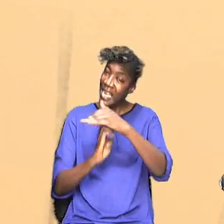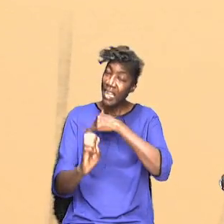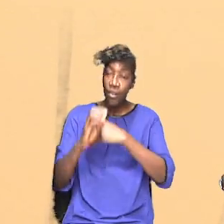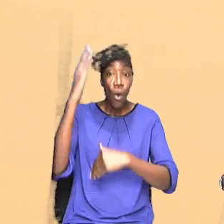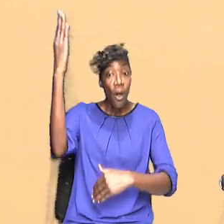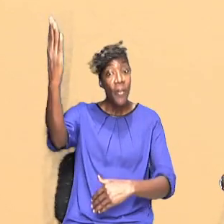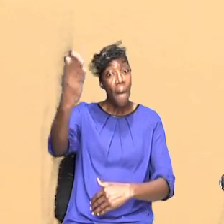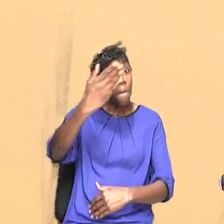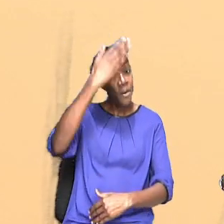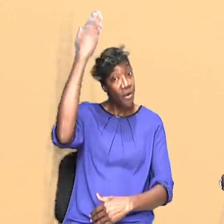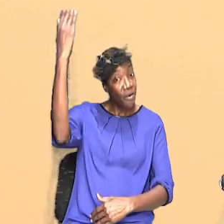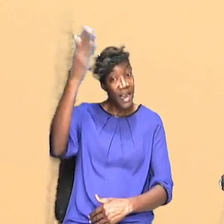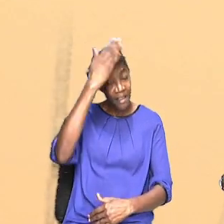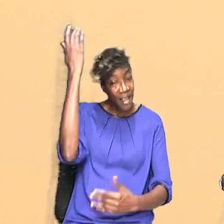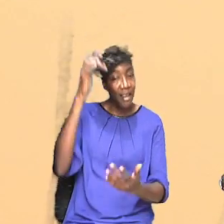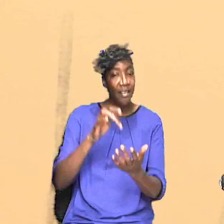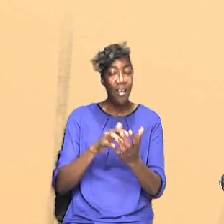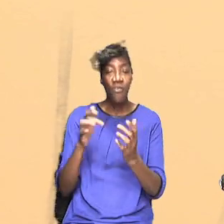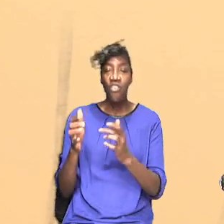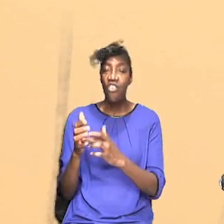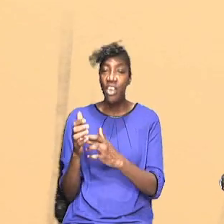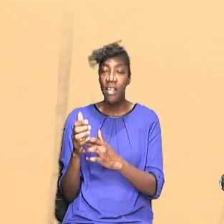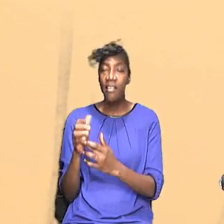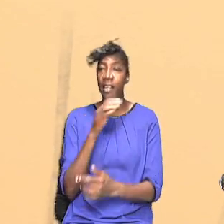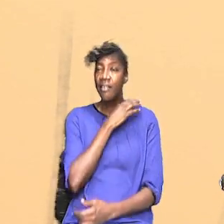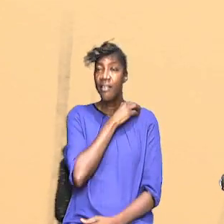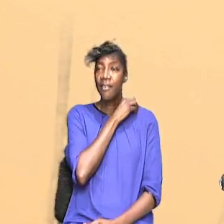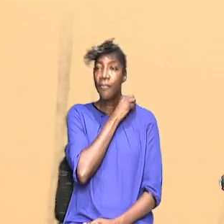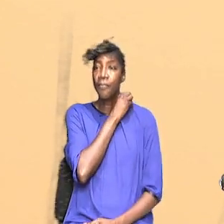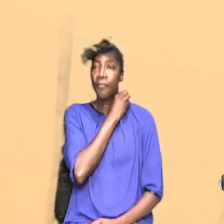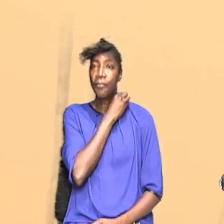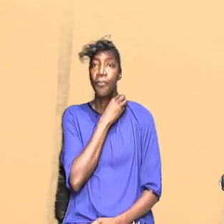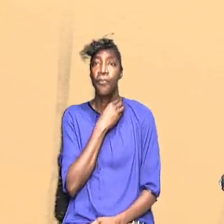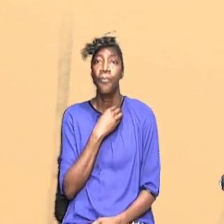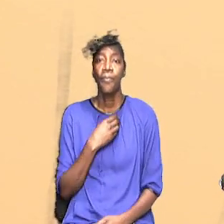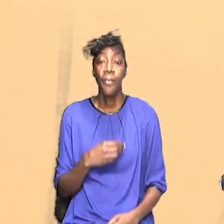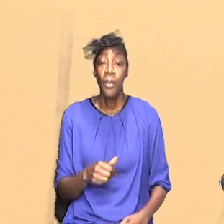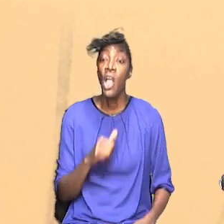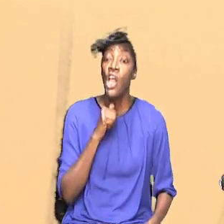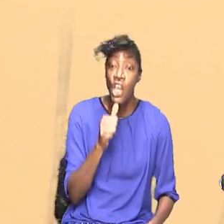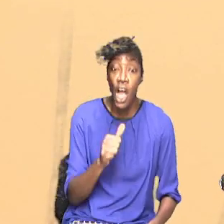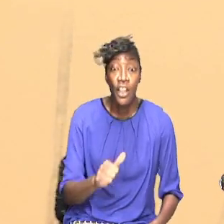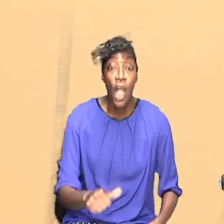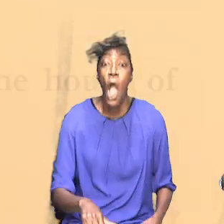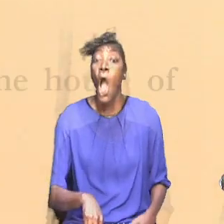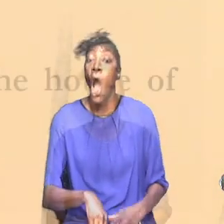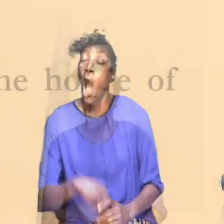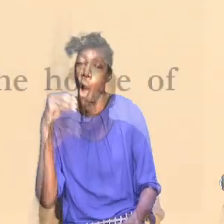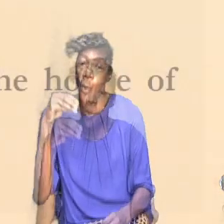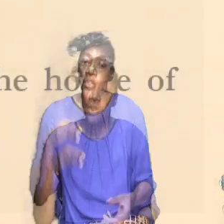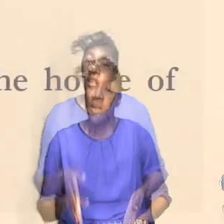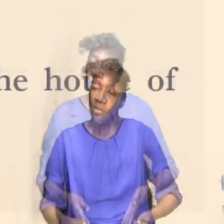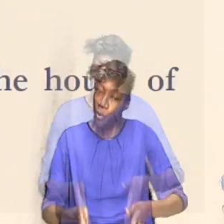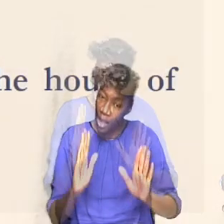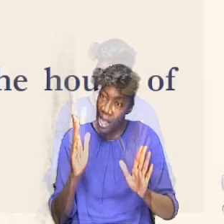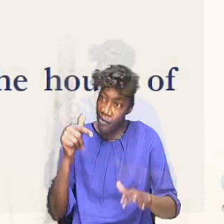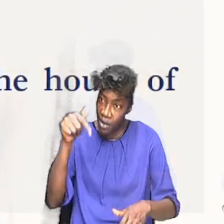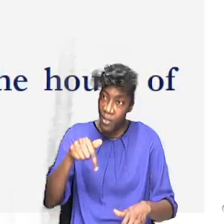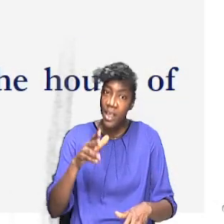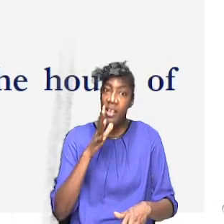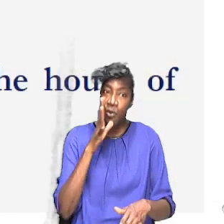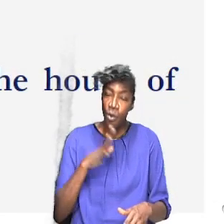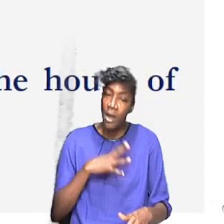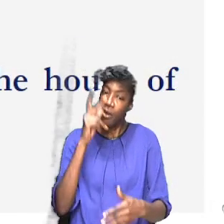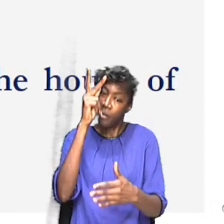presence of Jesus. Amen. And therefore, it was not out of the way as it were, for this woman to also be